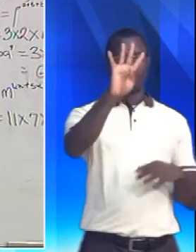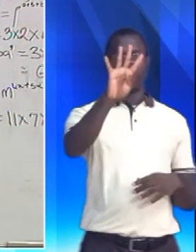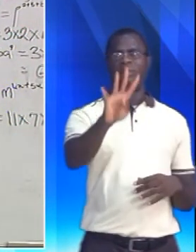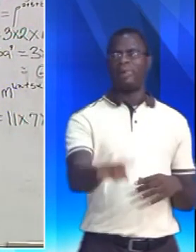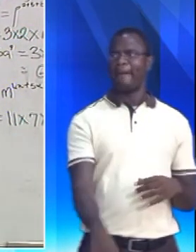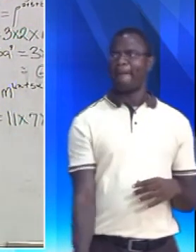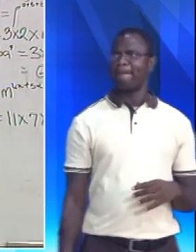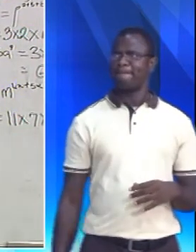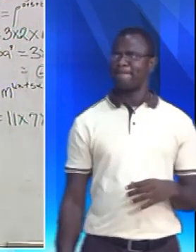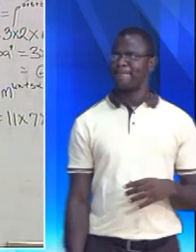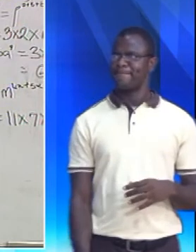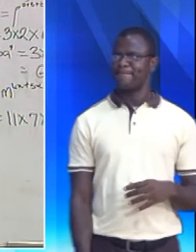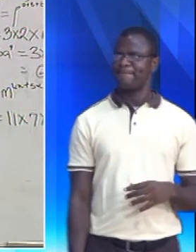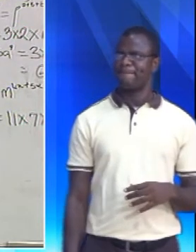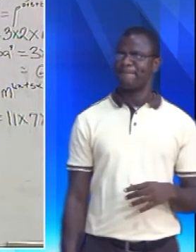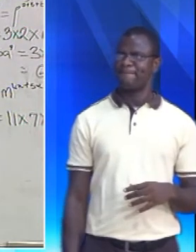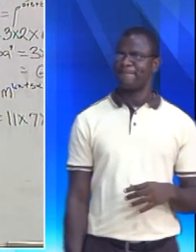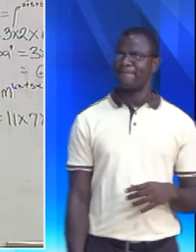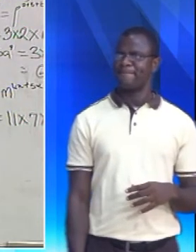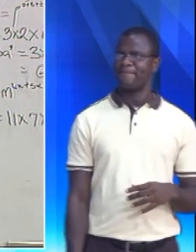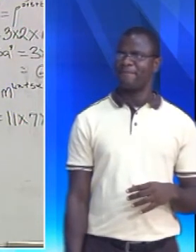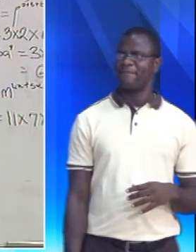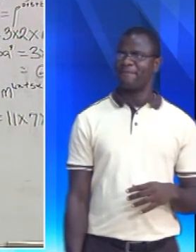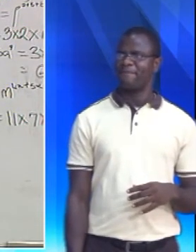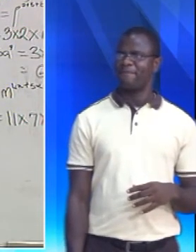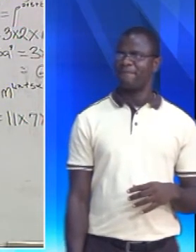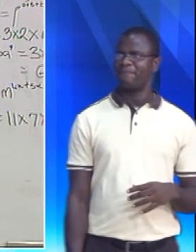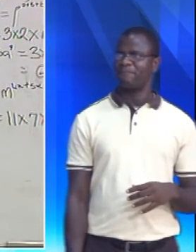example. So if we move on to the next example,